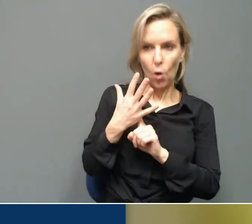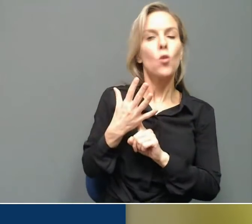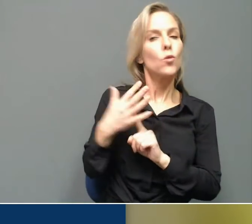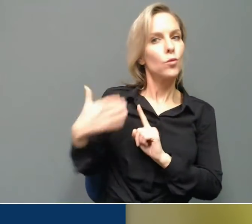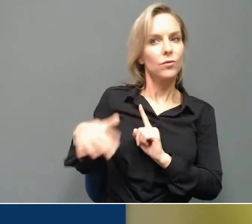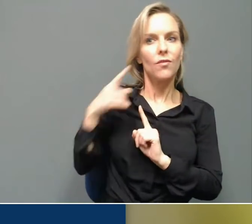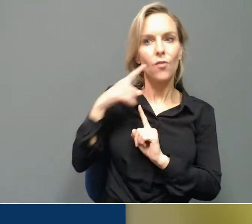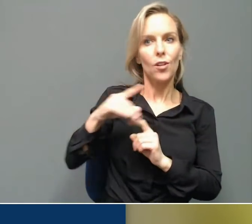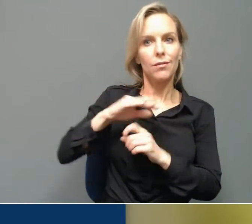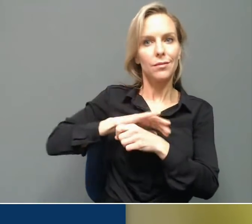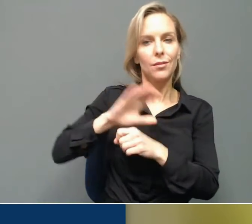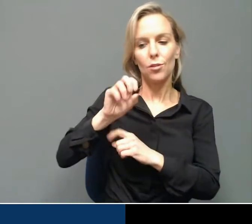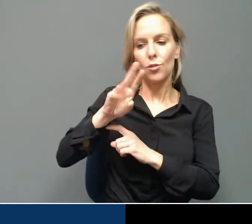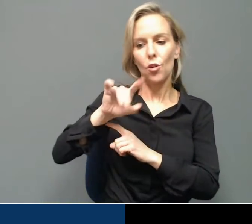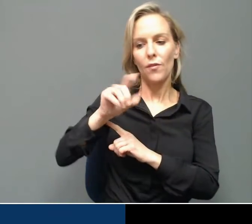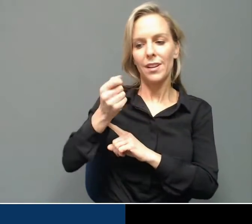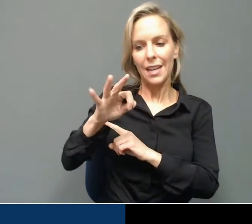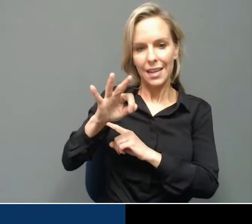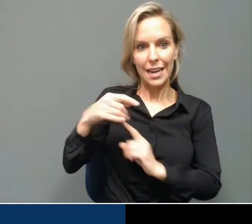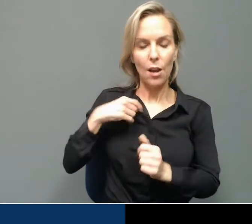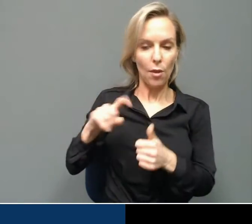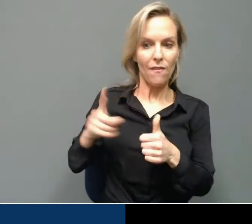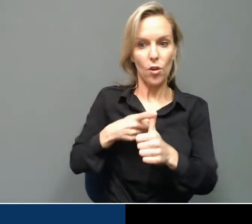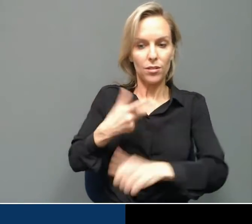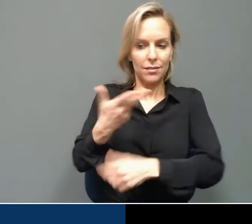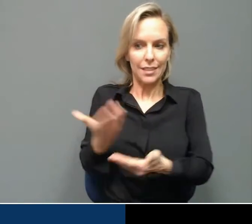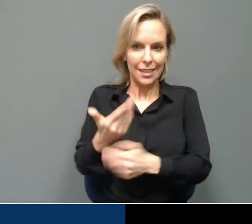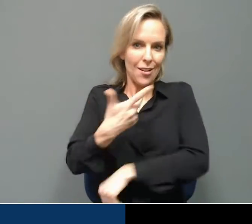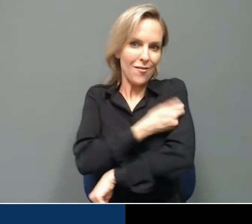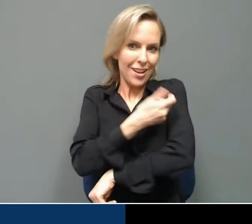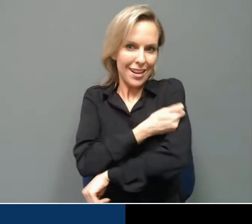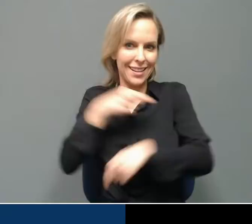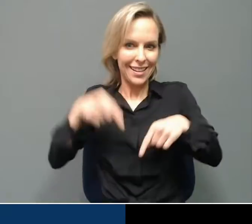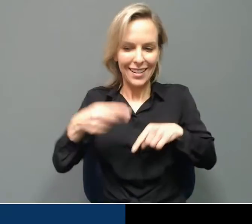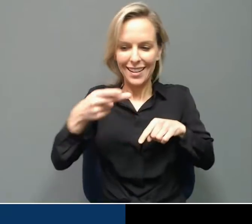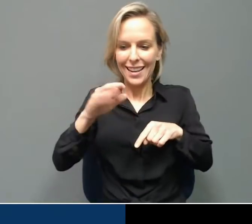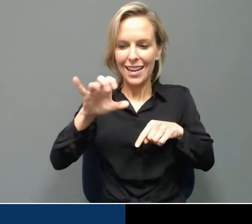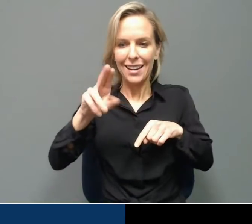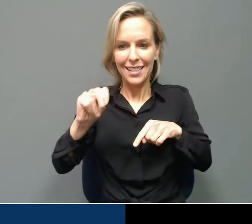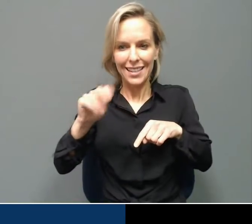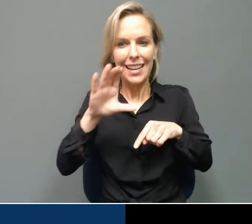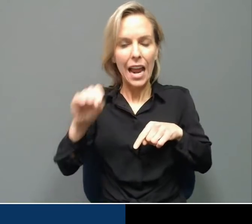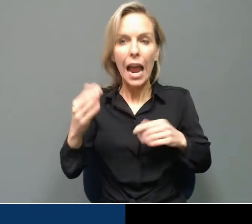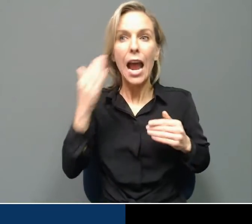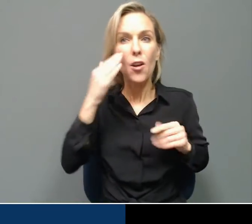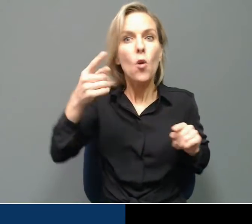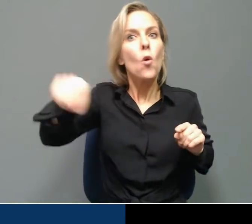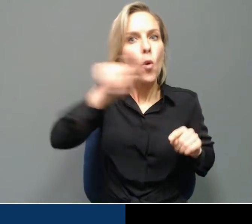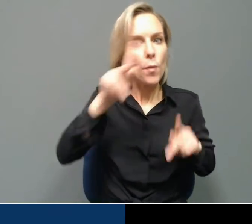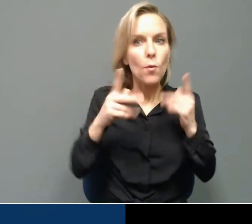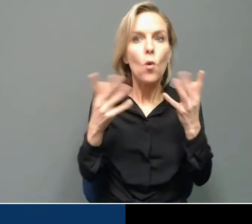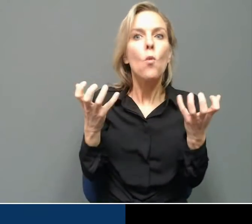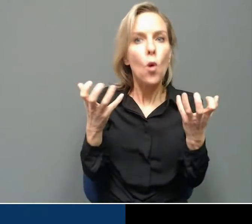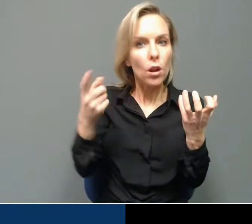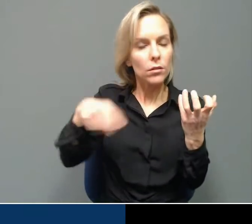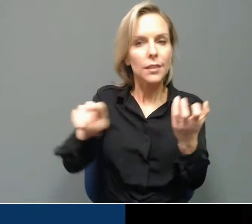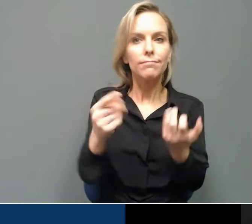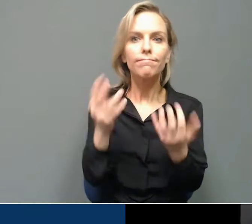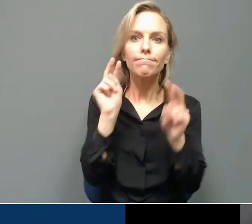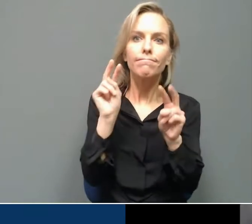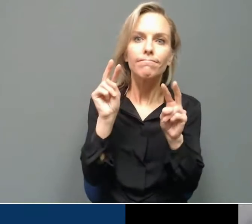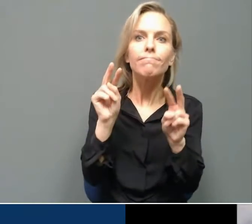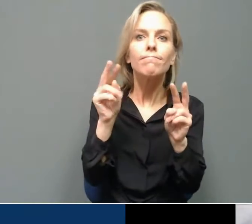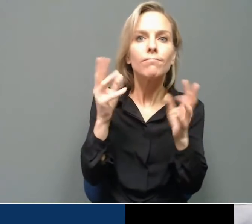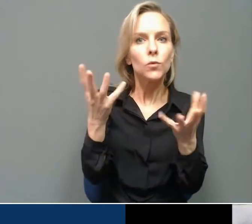the vaccine in Harrison County. I think knowing people are wanting it and they're waiting to get it makes me feel a bit